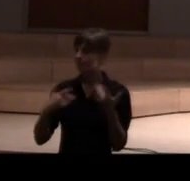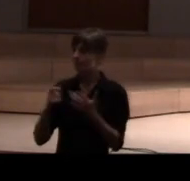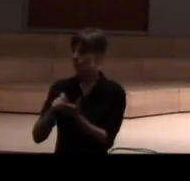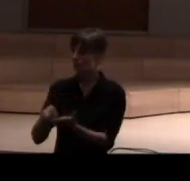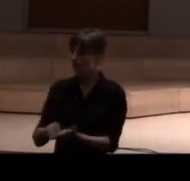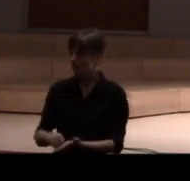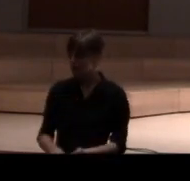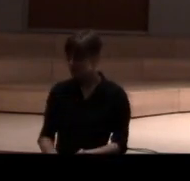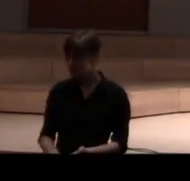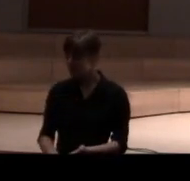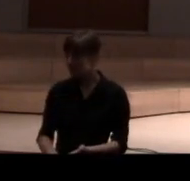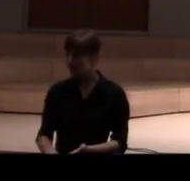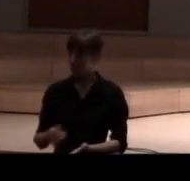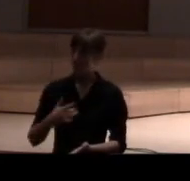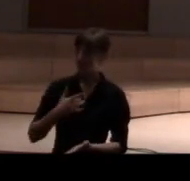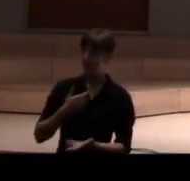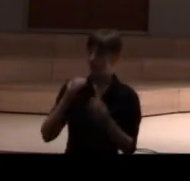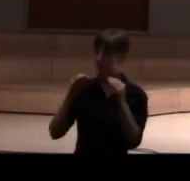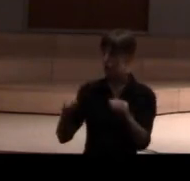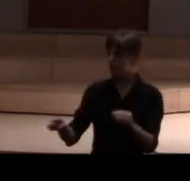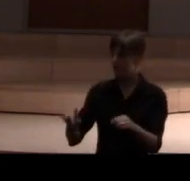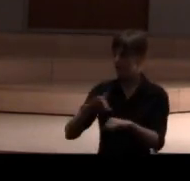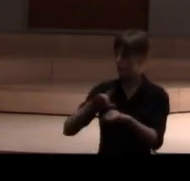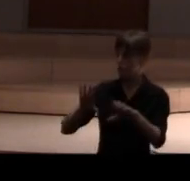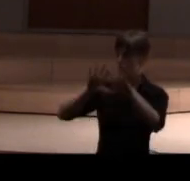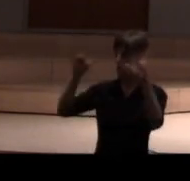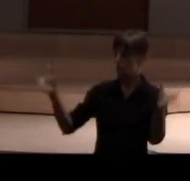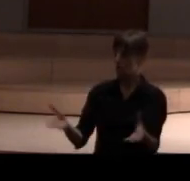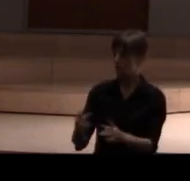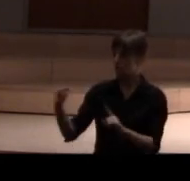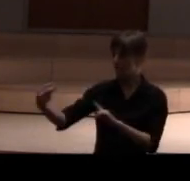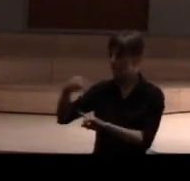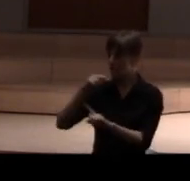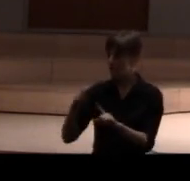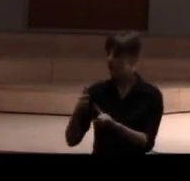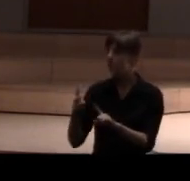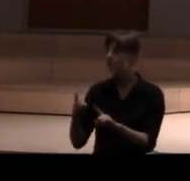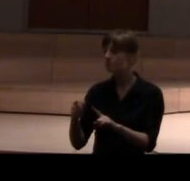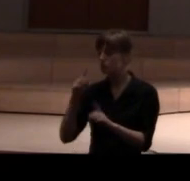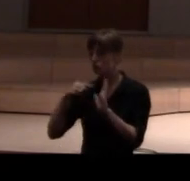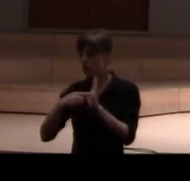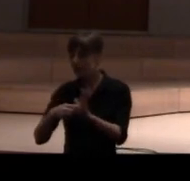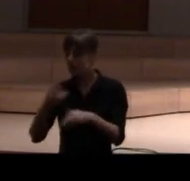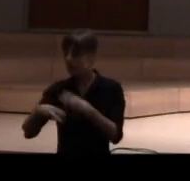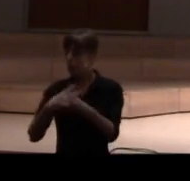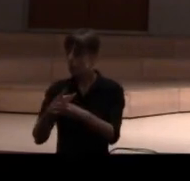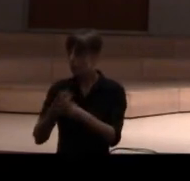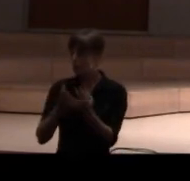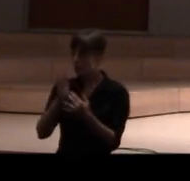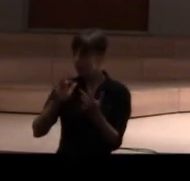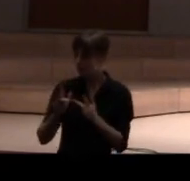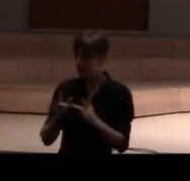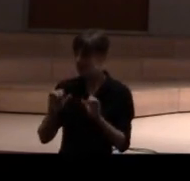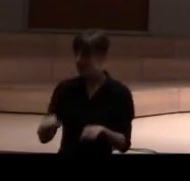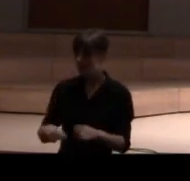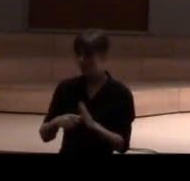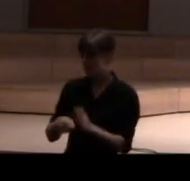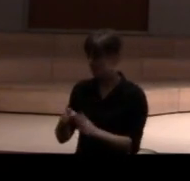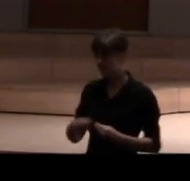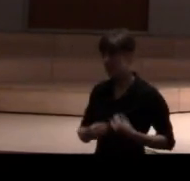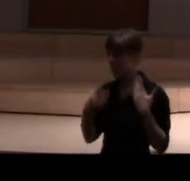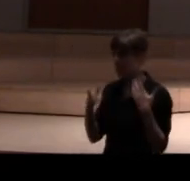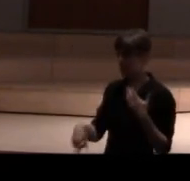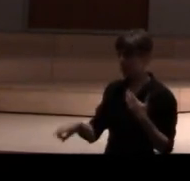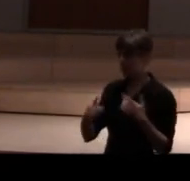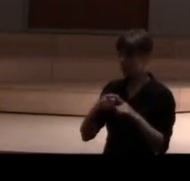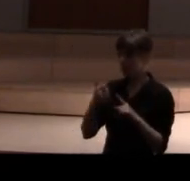students a global perspective, really bringing them on virtual trips anywhere, can also show them inspiration can come from anywhere.